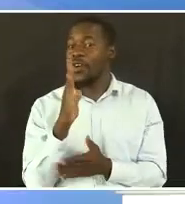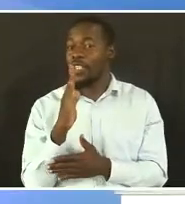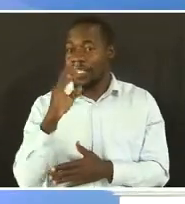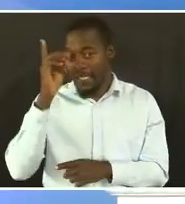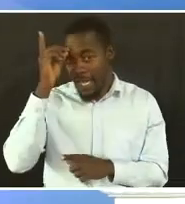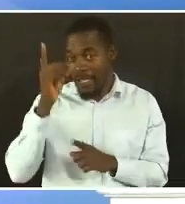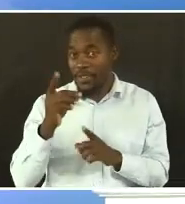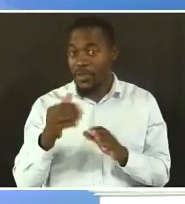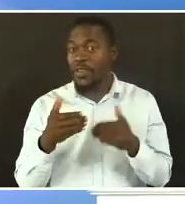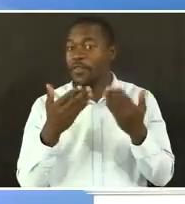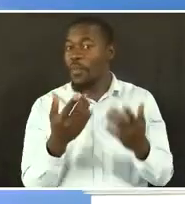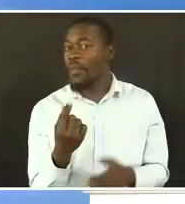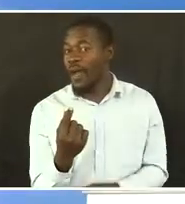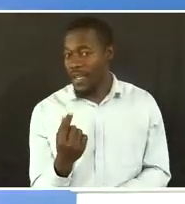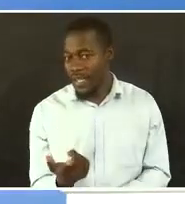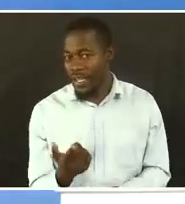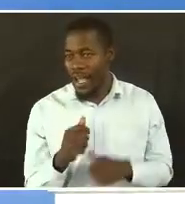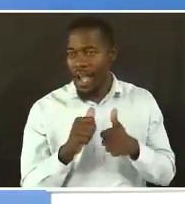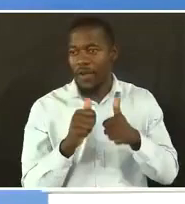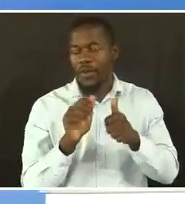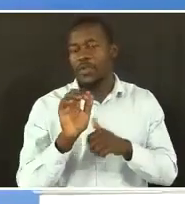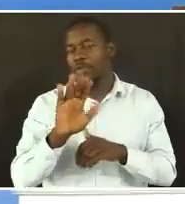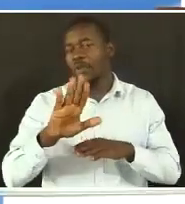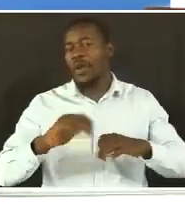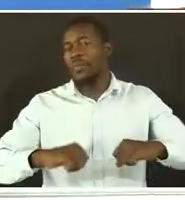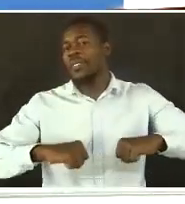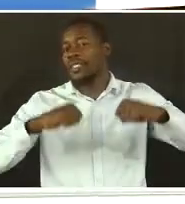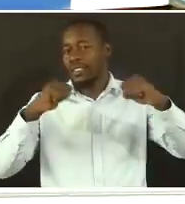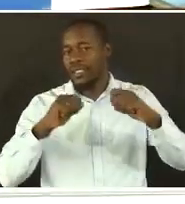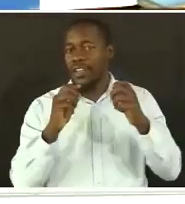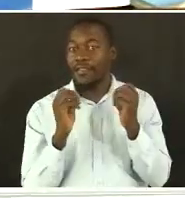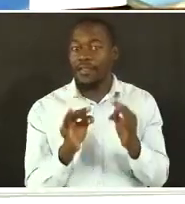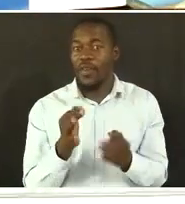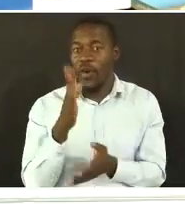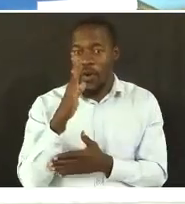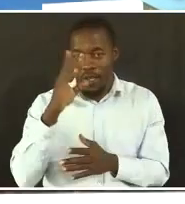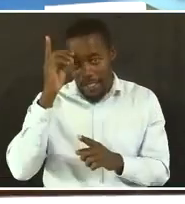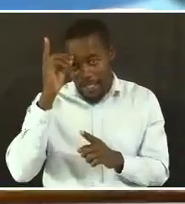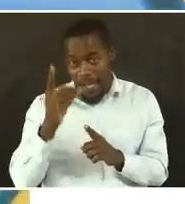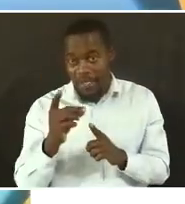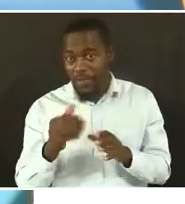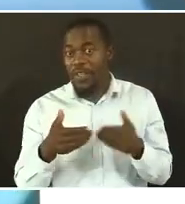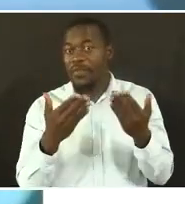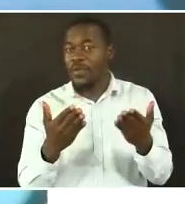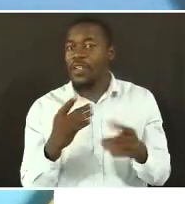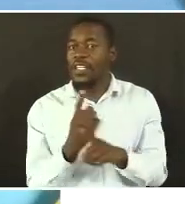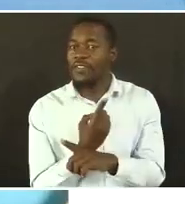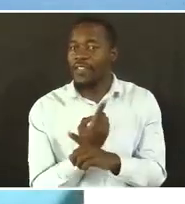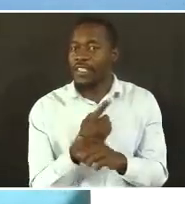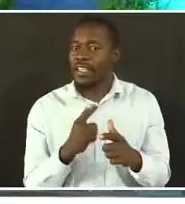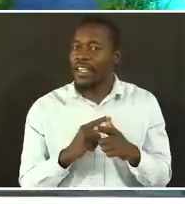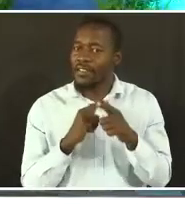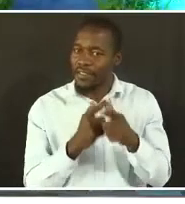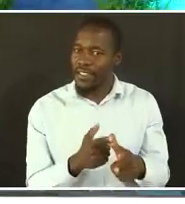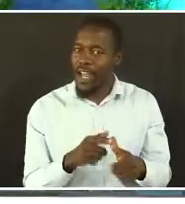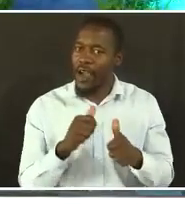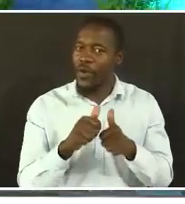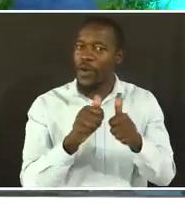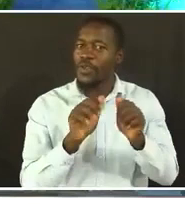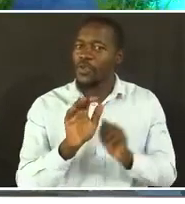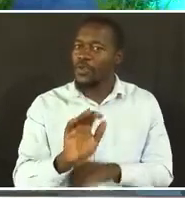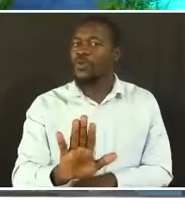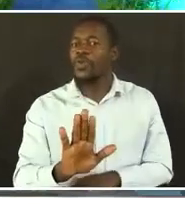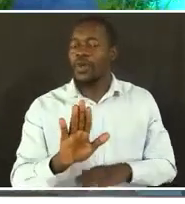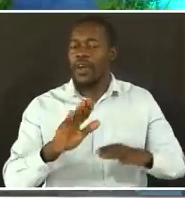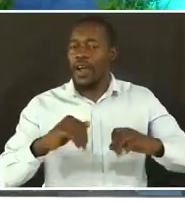it's according to your what? When God decides to give you gifts, it's according to your what?